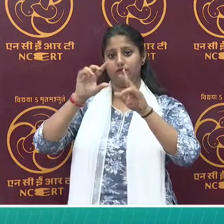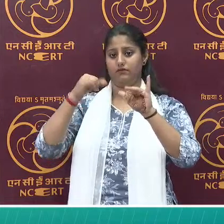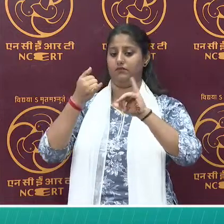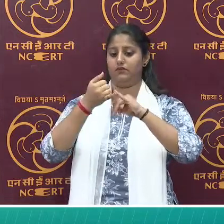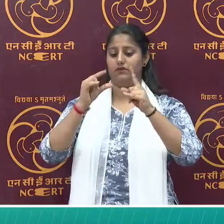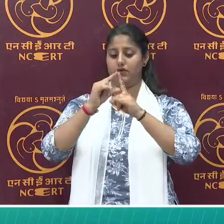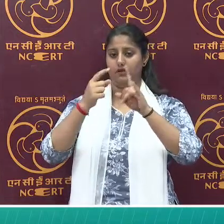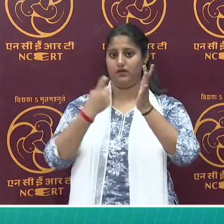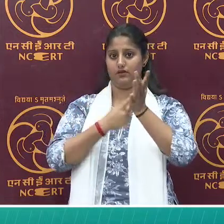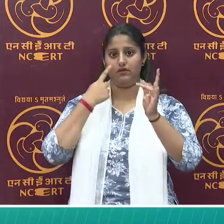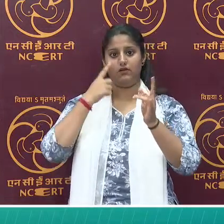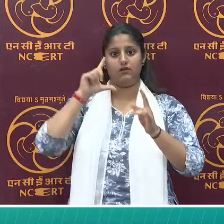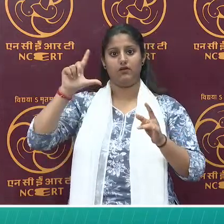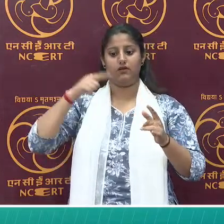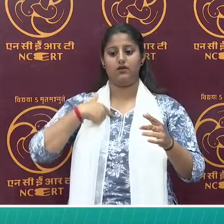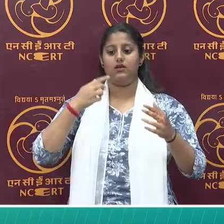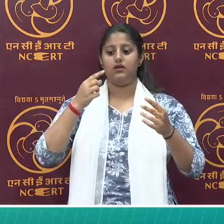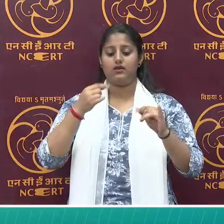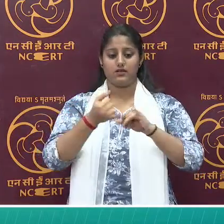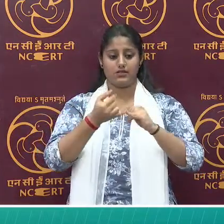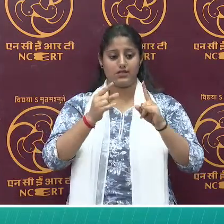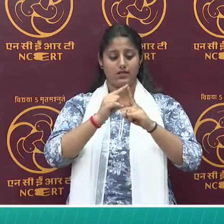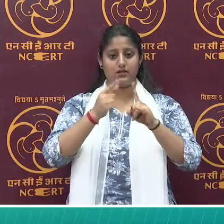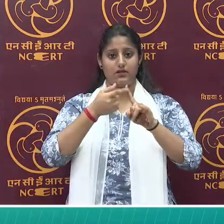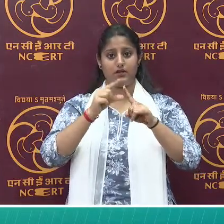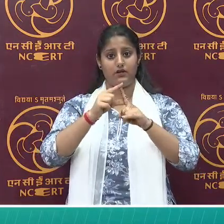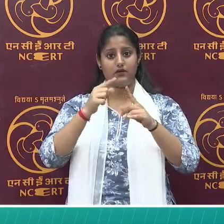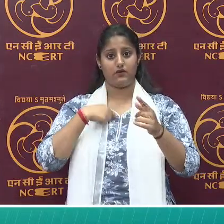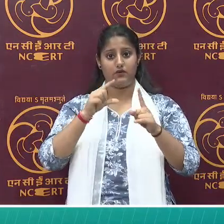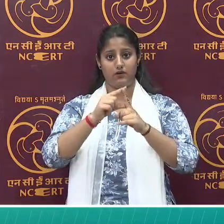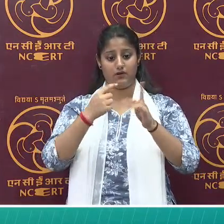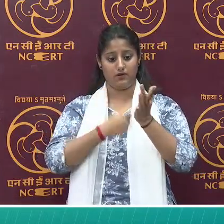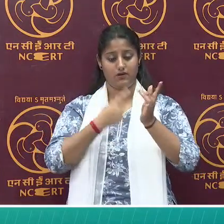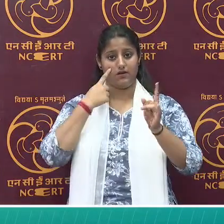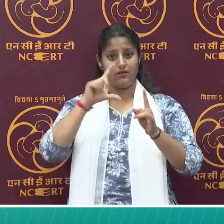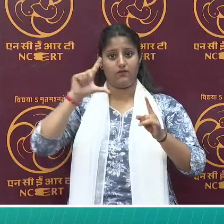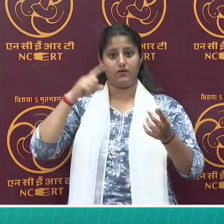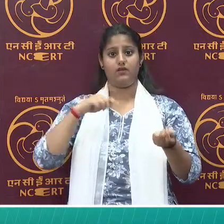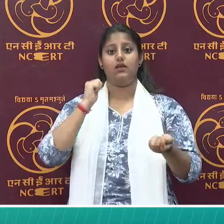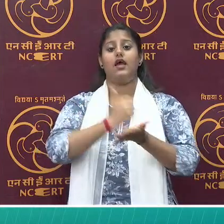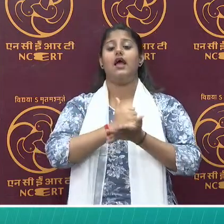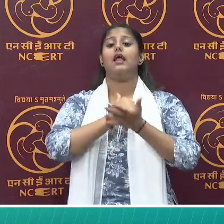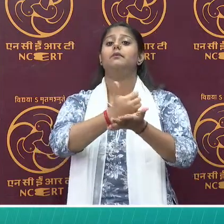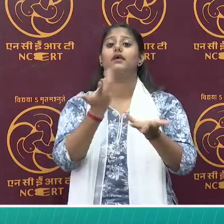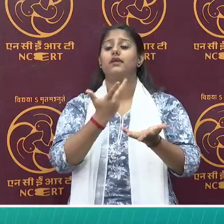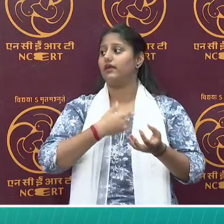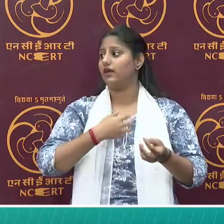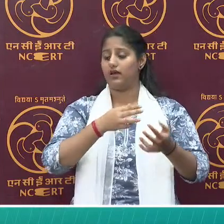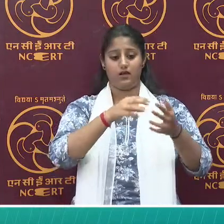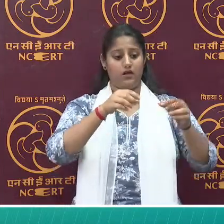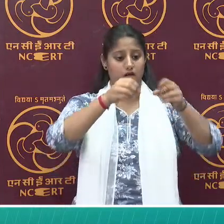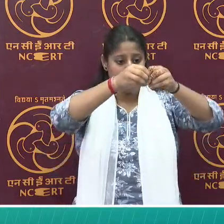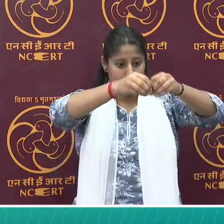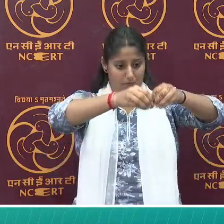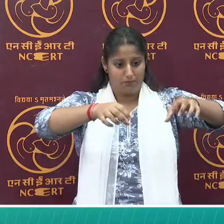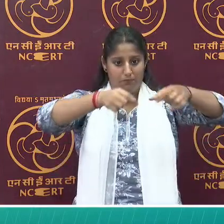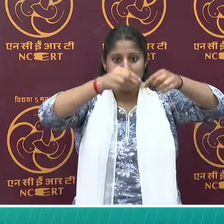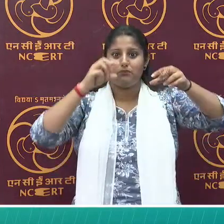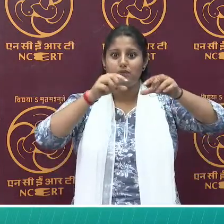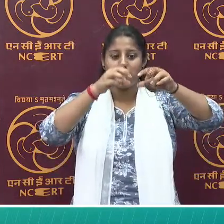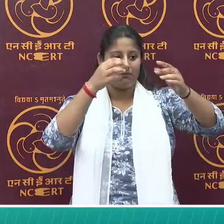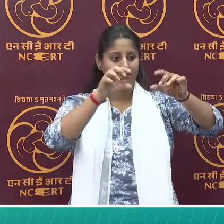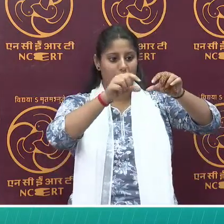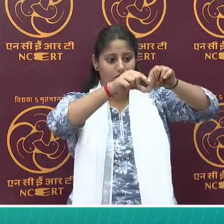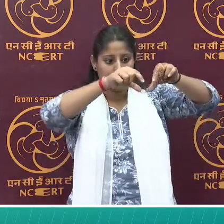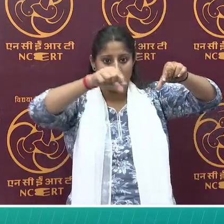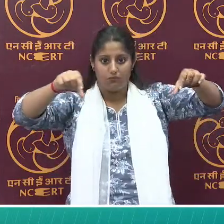funnel shaped portion like this. So it is connected to several pipes like this. All right. So you